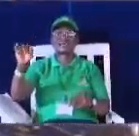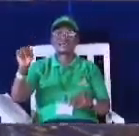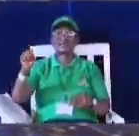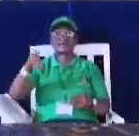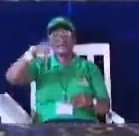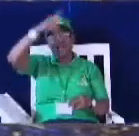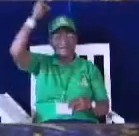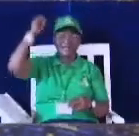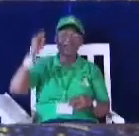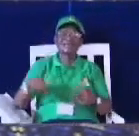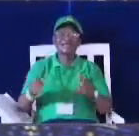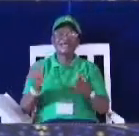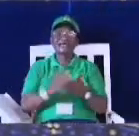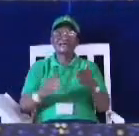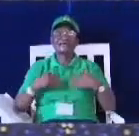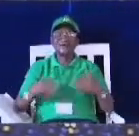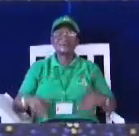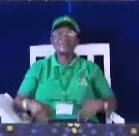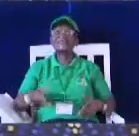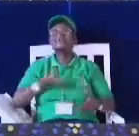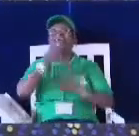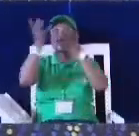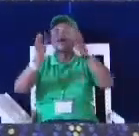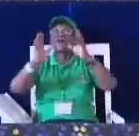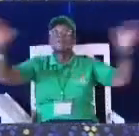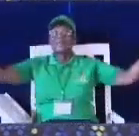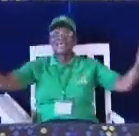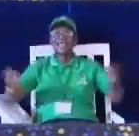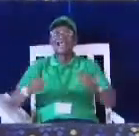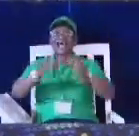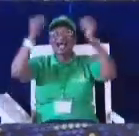Let someone shout a big